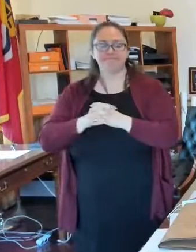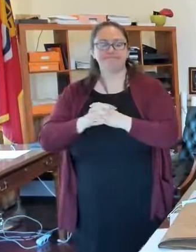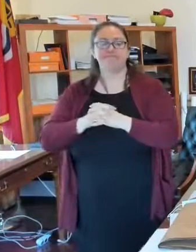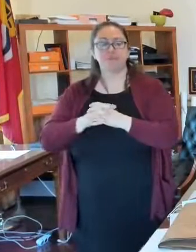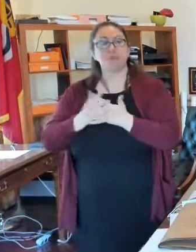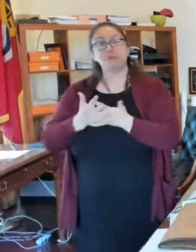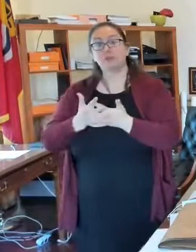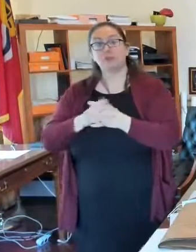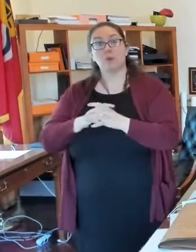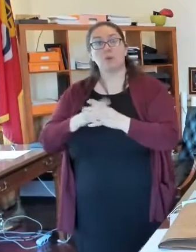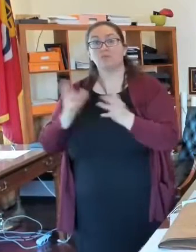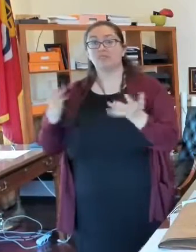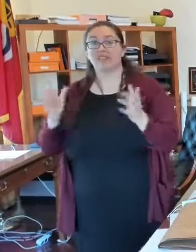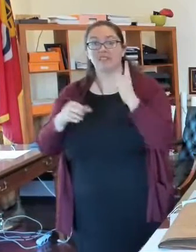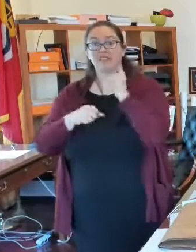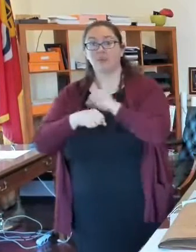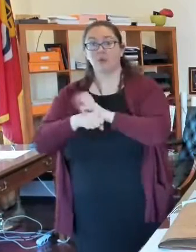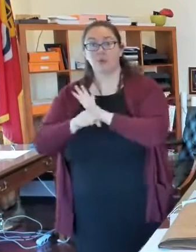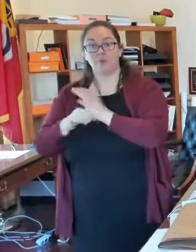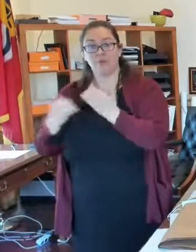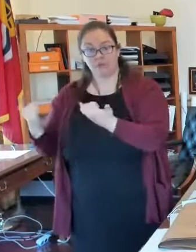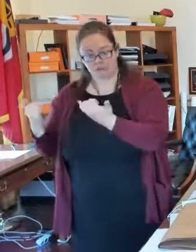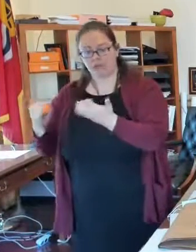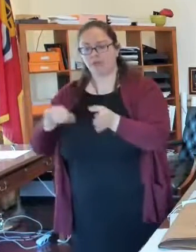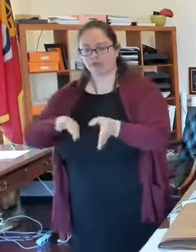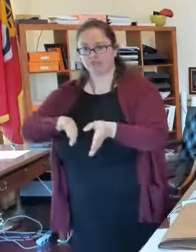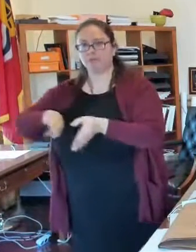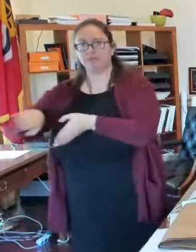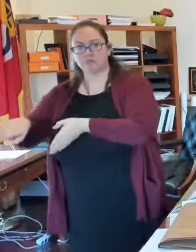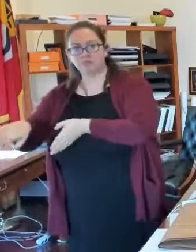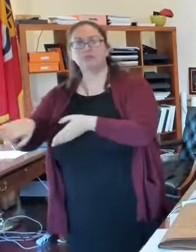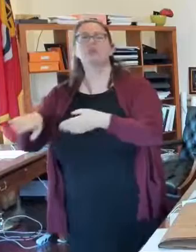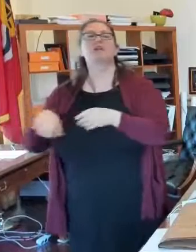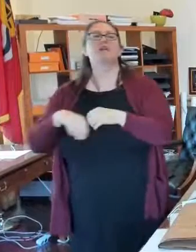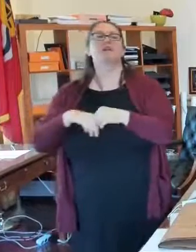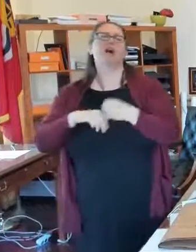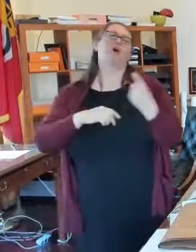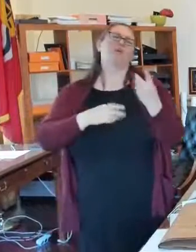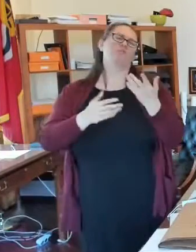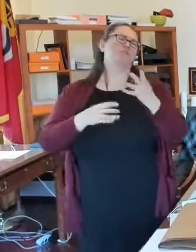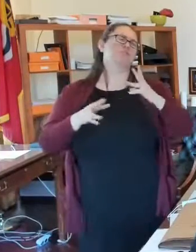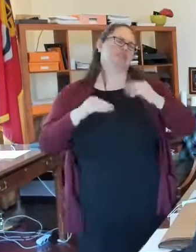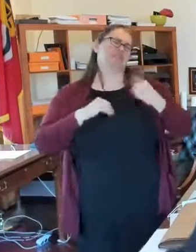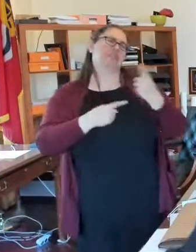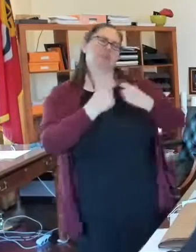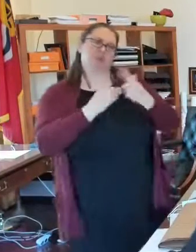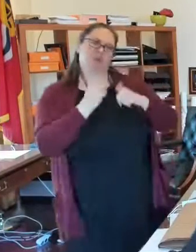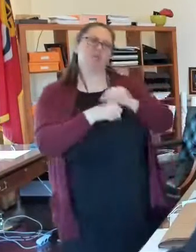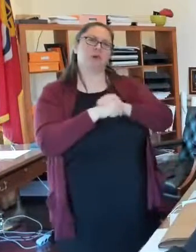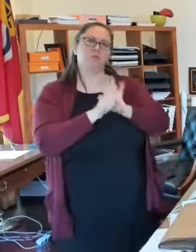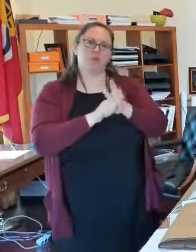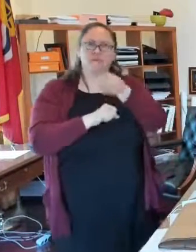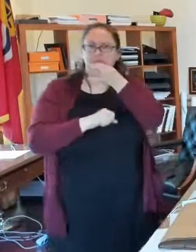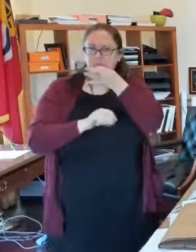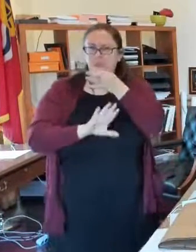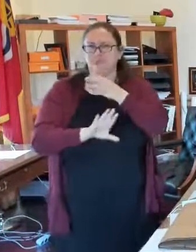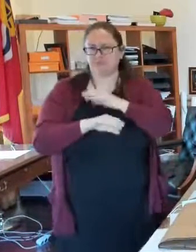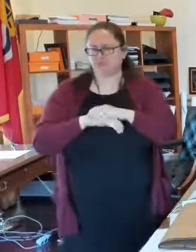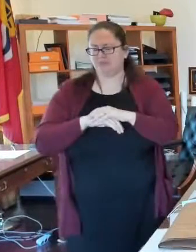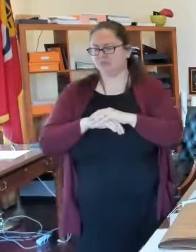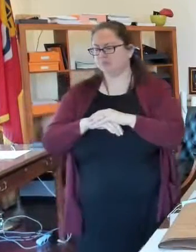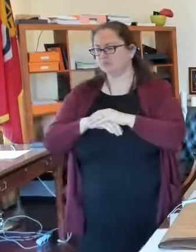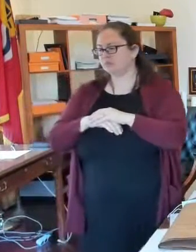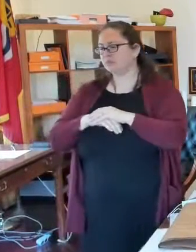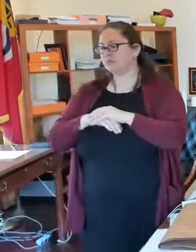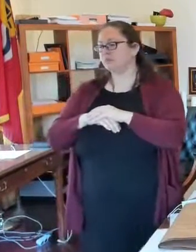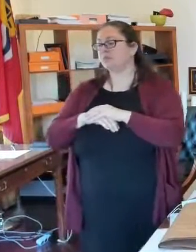So that's it for COVID right now for me. I'll take your questions about COVID, of course, shortly. The